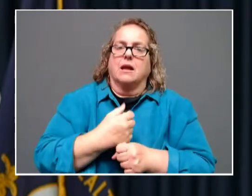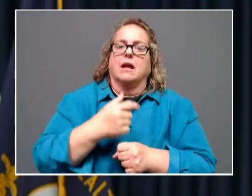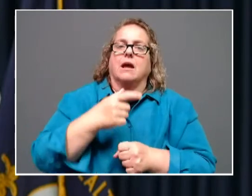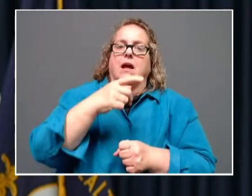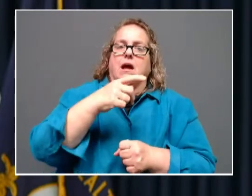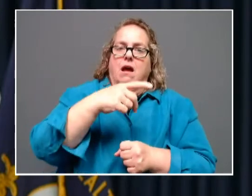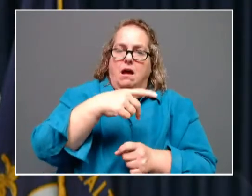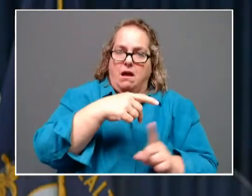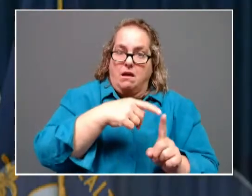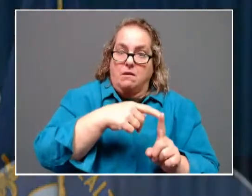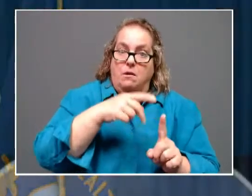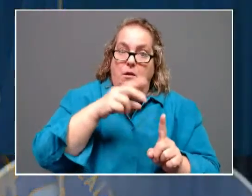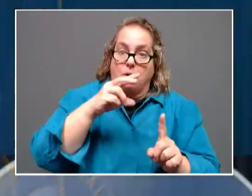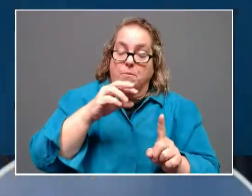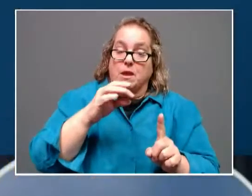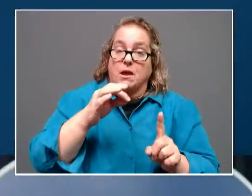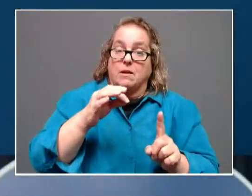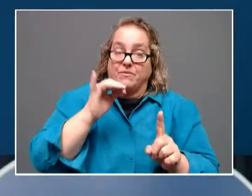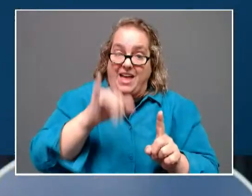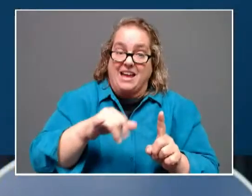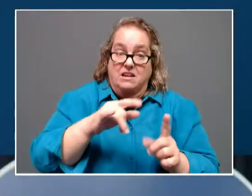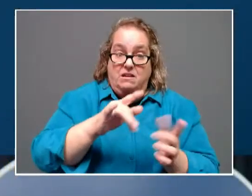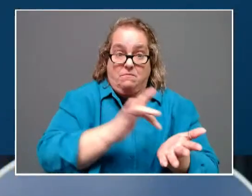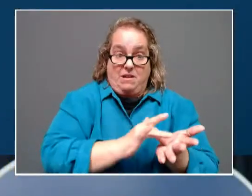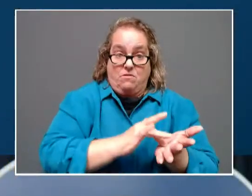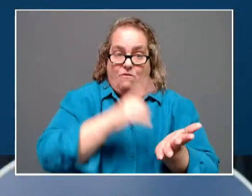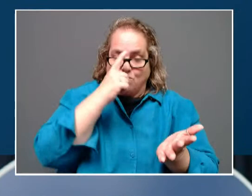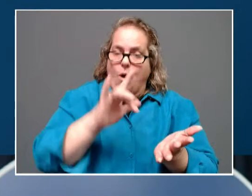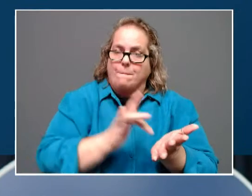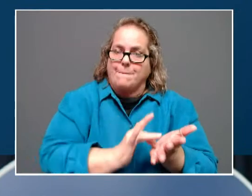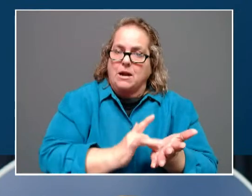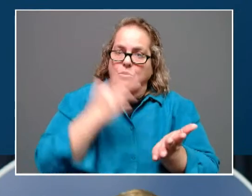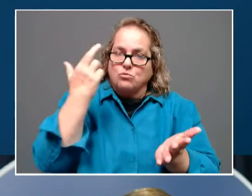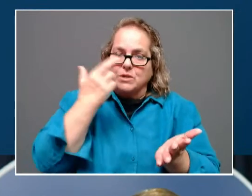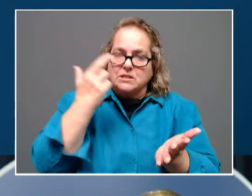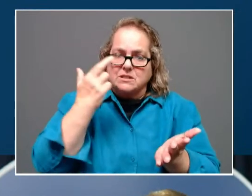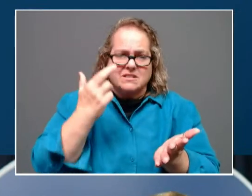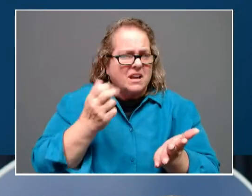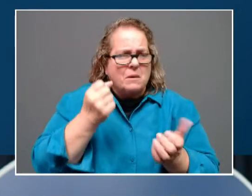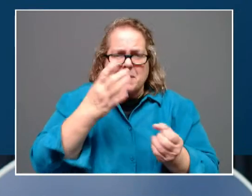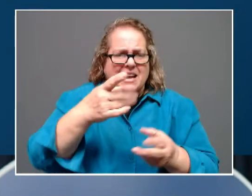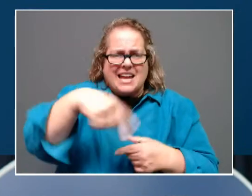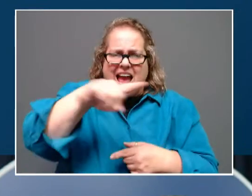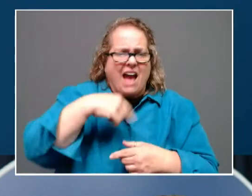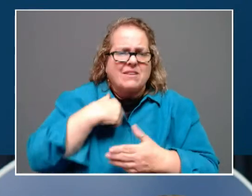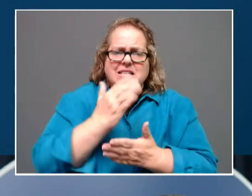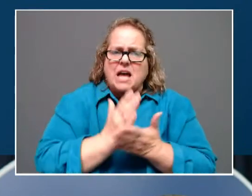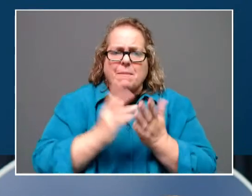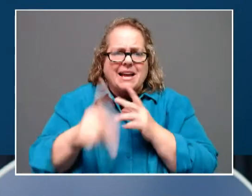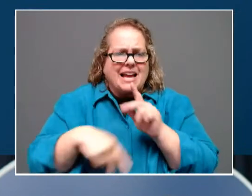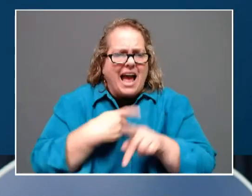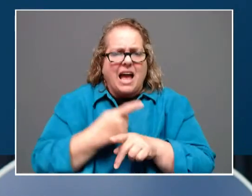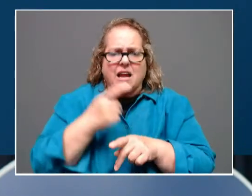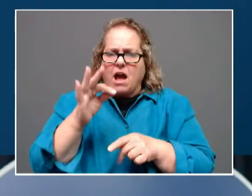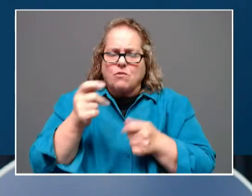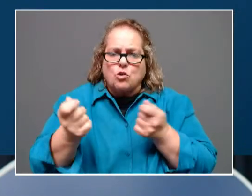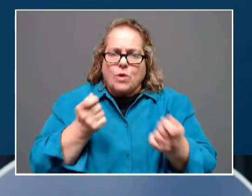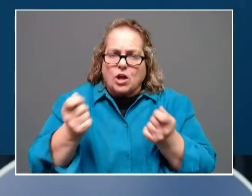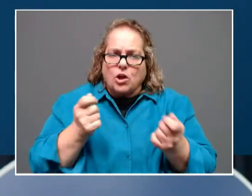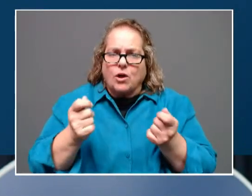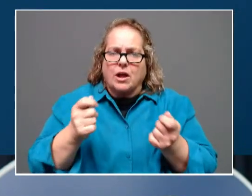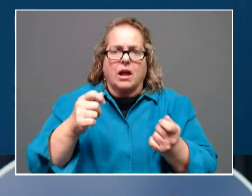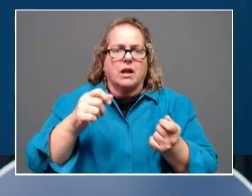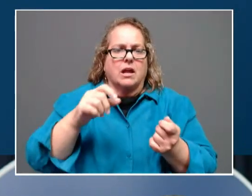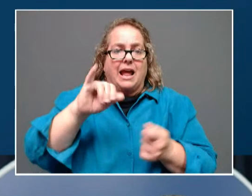If you look, the majority of the Midwestern states have some type of regulated cannabis program. Those include Illinois,